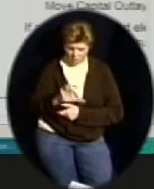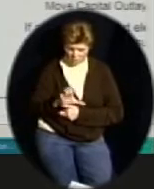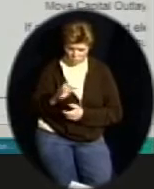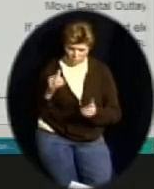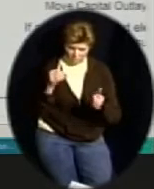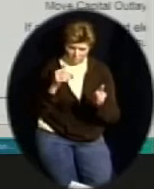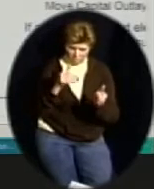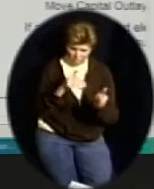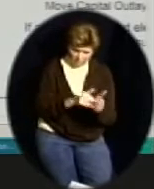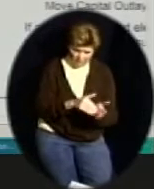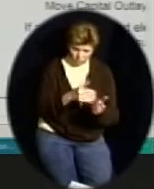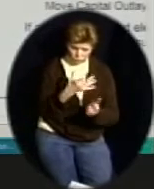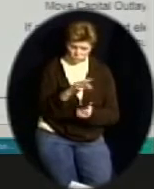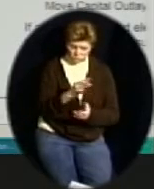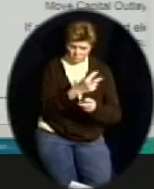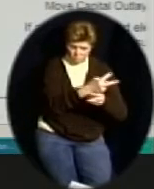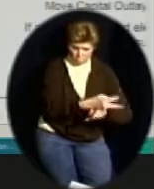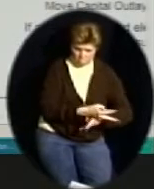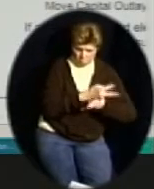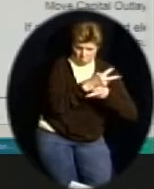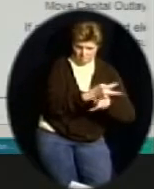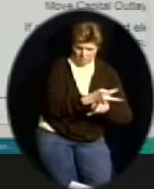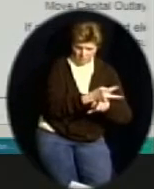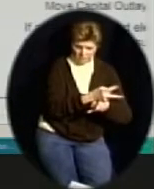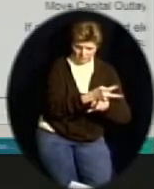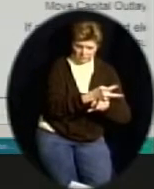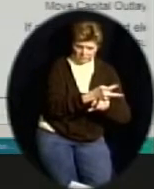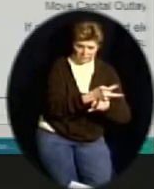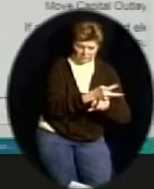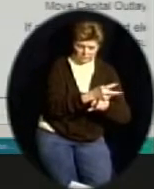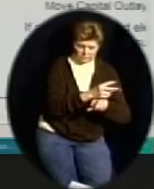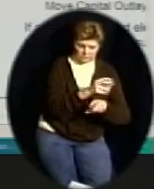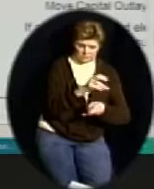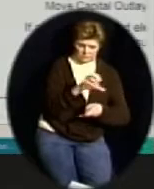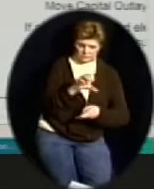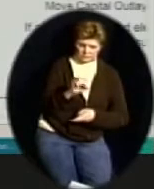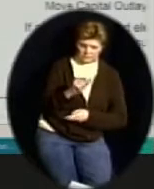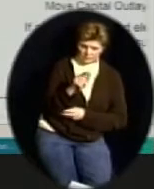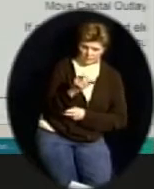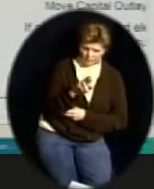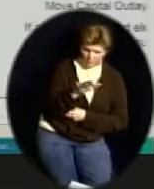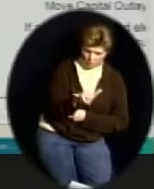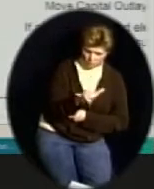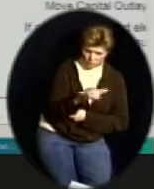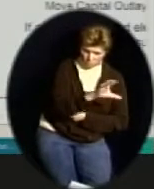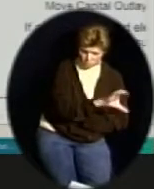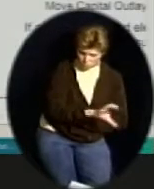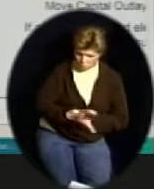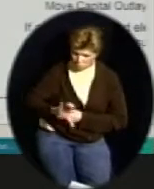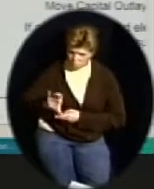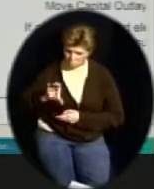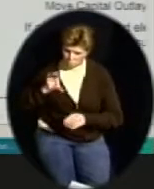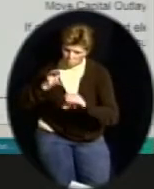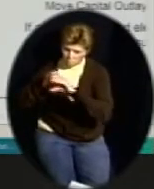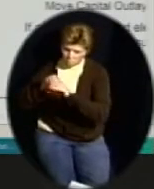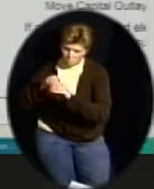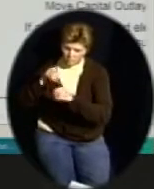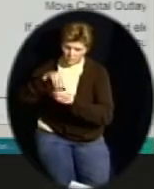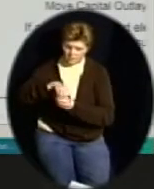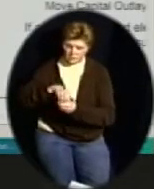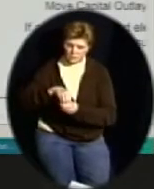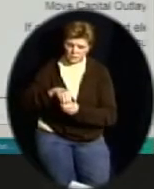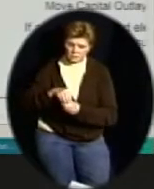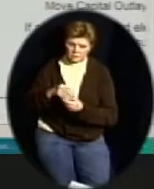of maintenance salaries that are currently in capital outlay back to the general fund, which impacts that